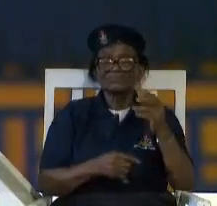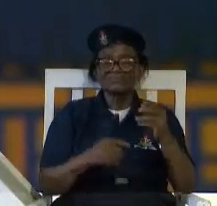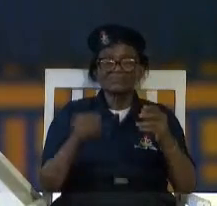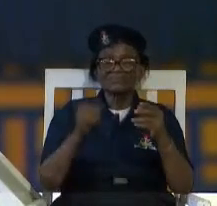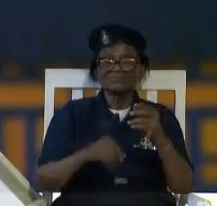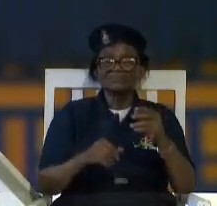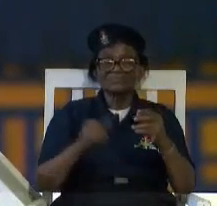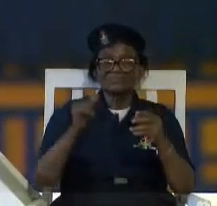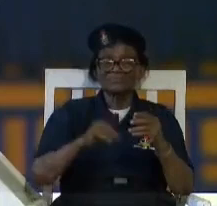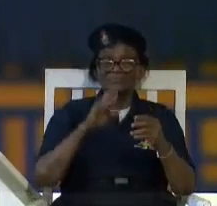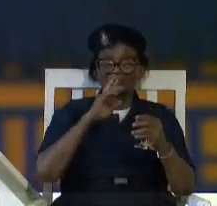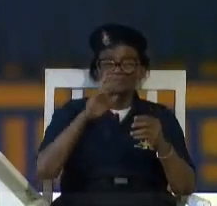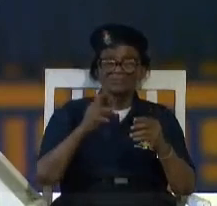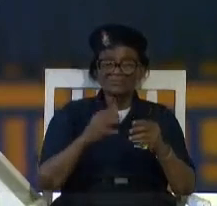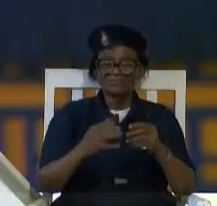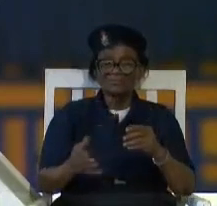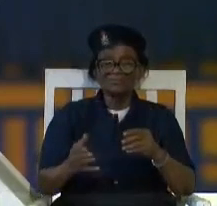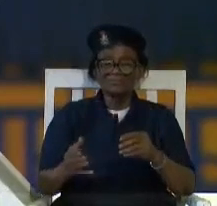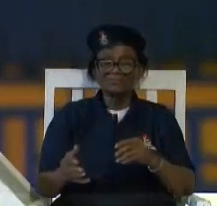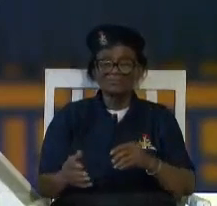There are things that last forever.